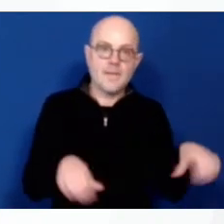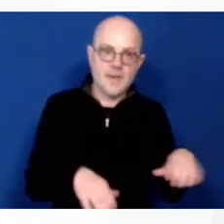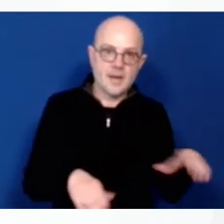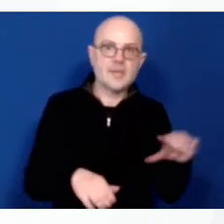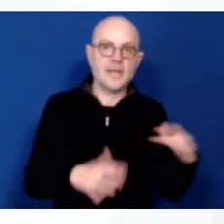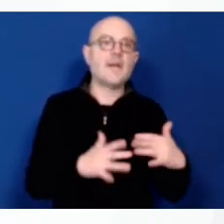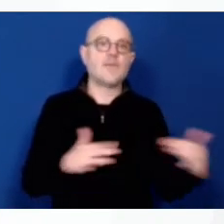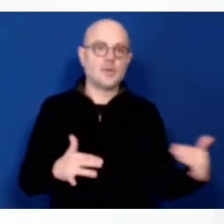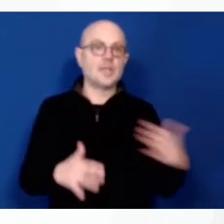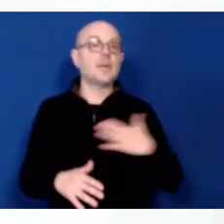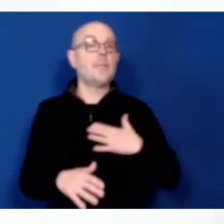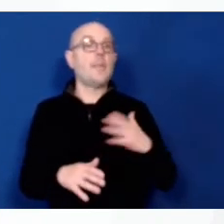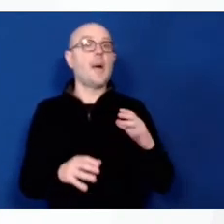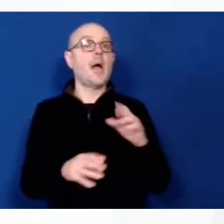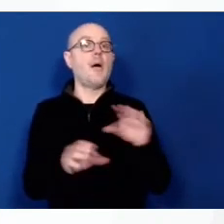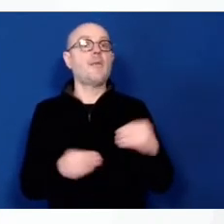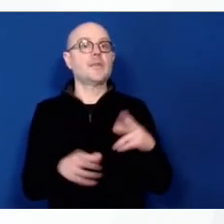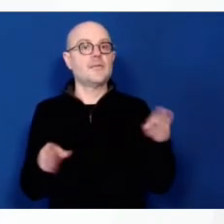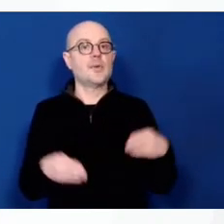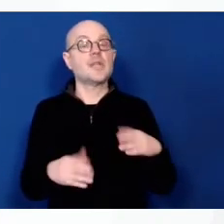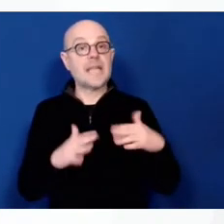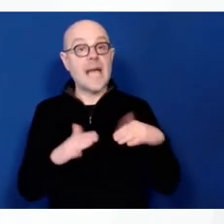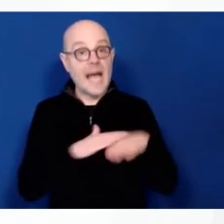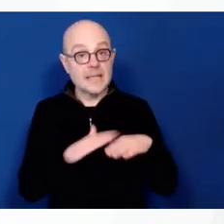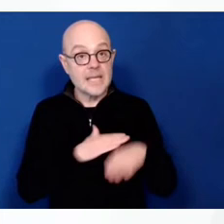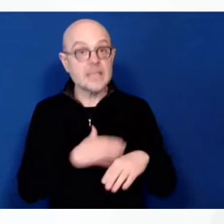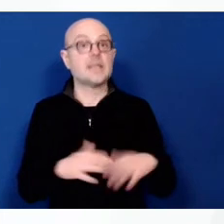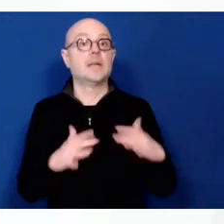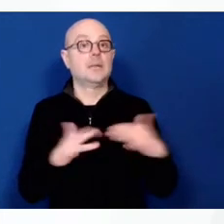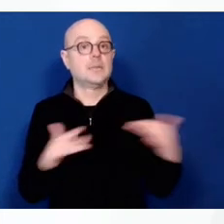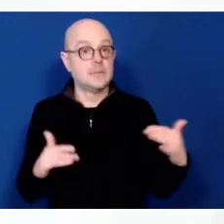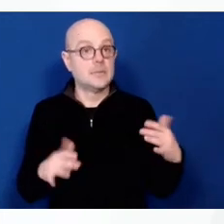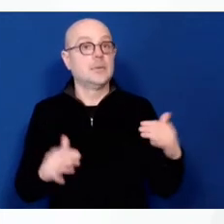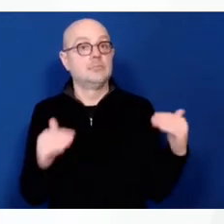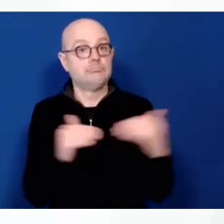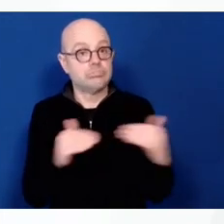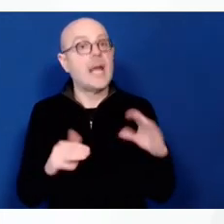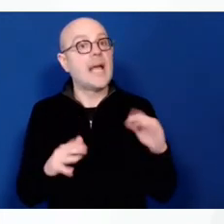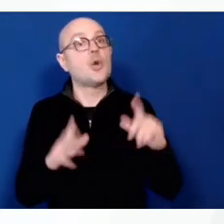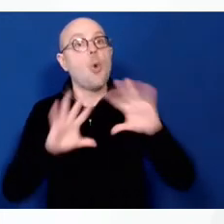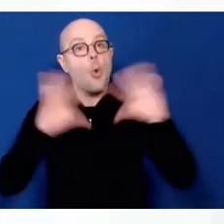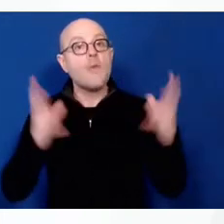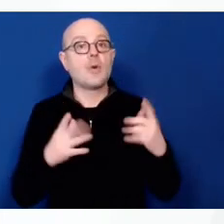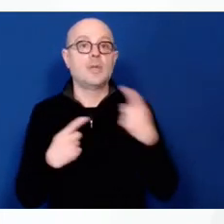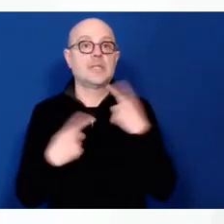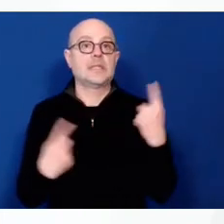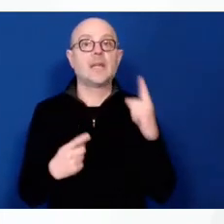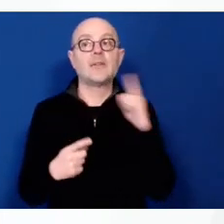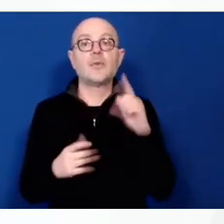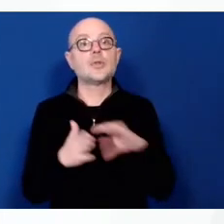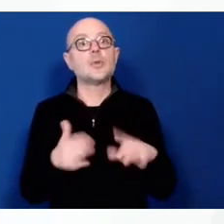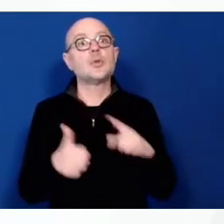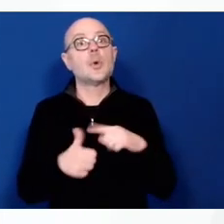on access, academic support, and overall success for students from American Indian, underrepresented minorities,